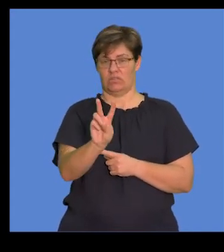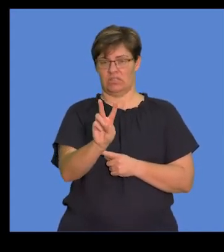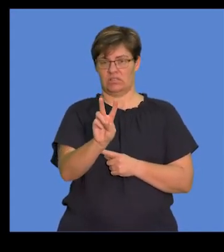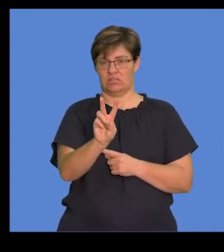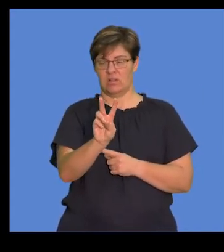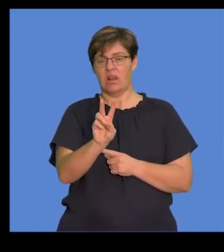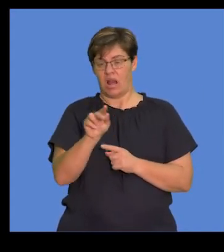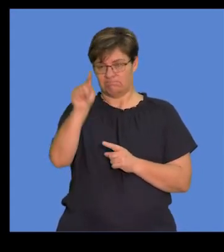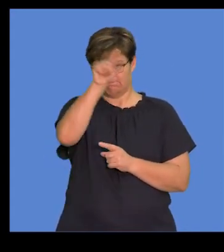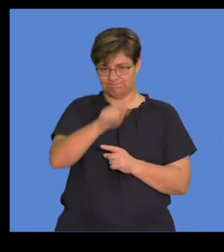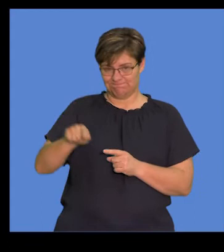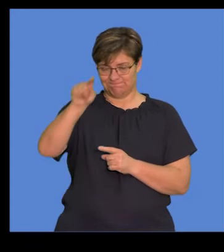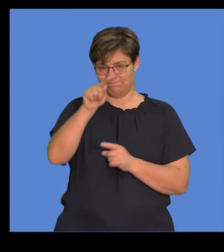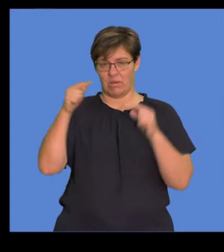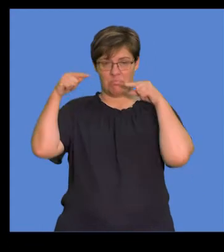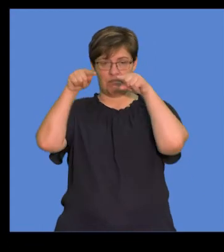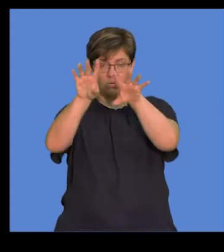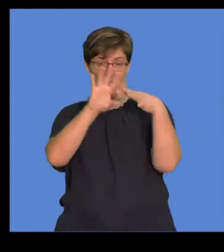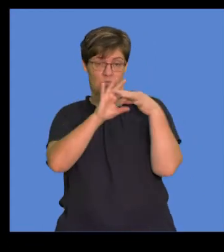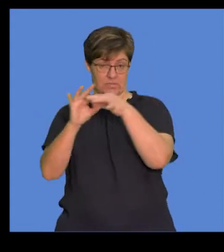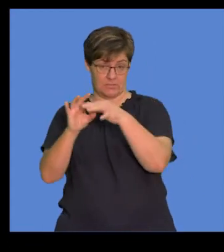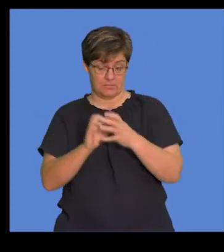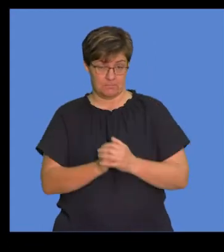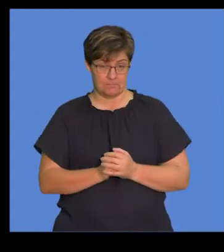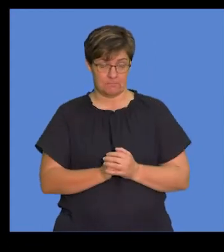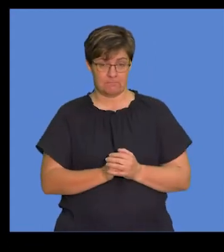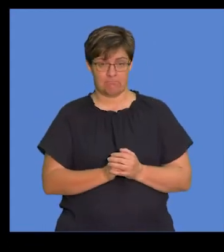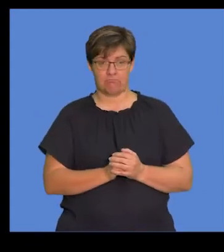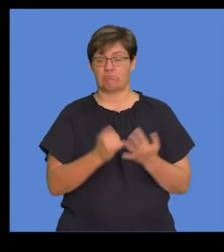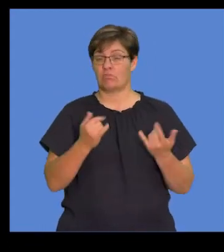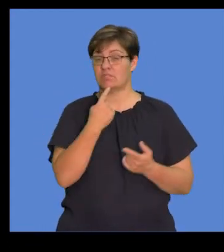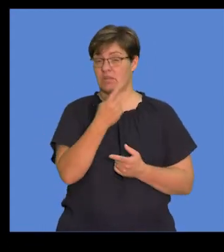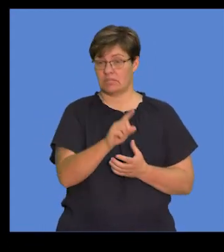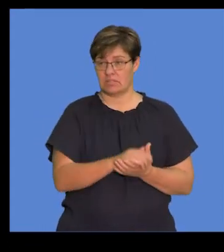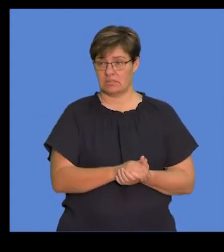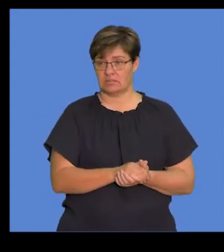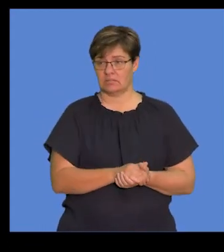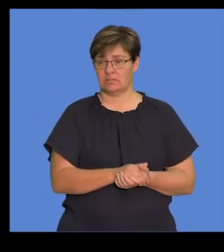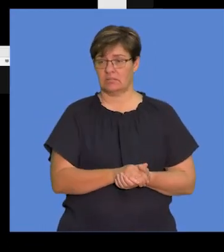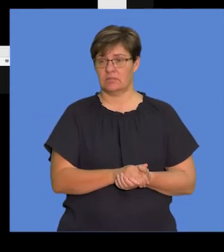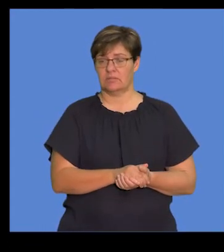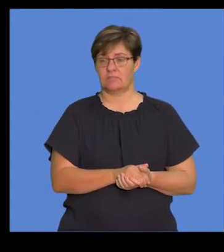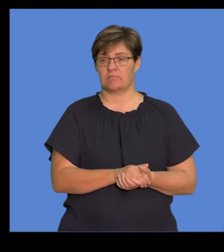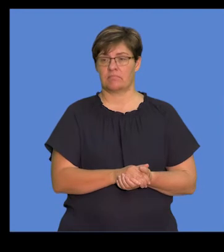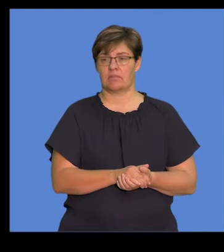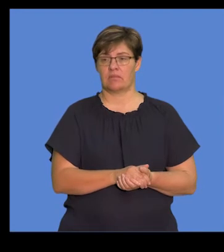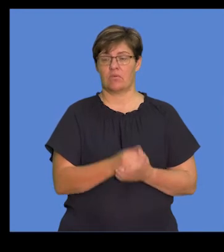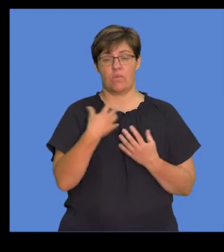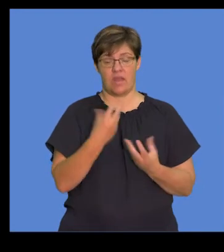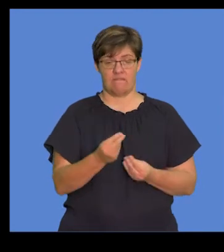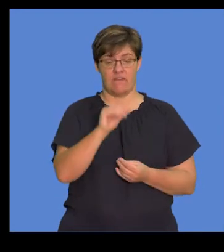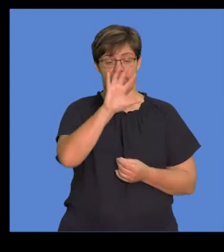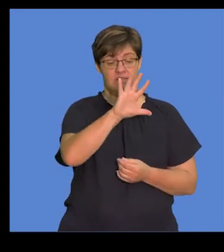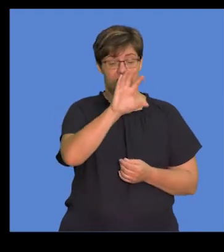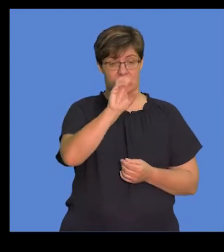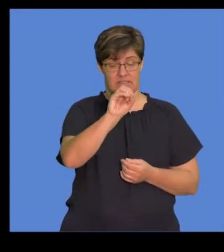your voltage across that parallel combination. Okay, so we are saying on our calculator we have